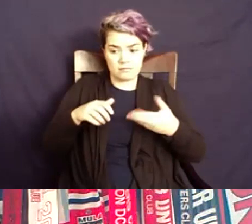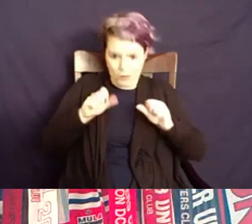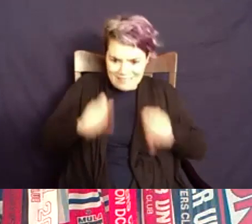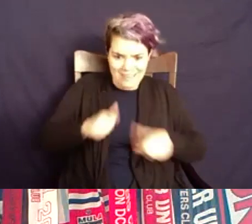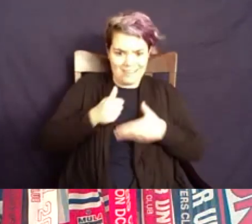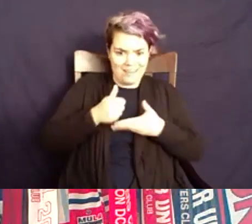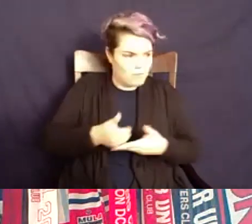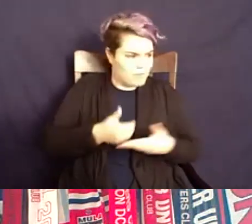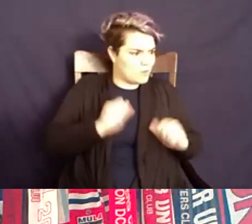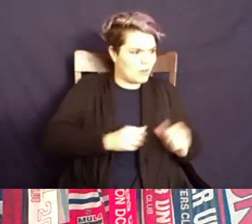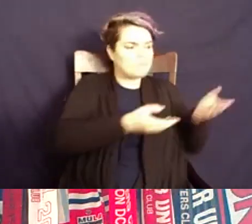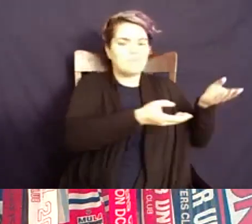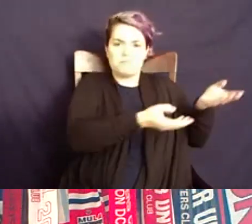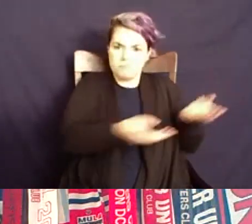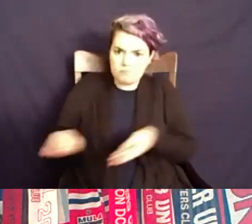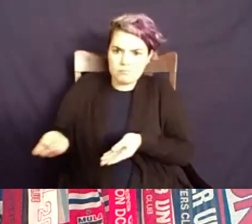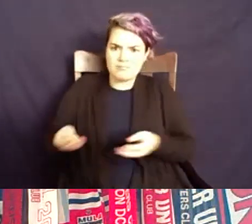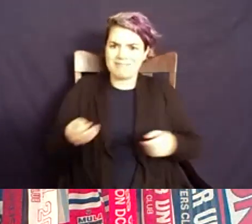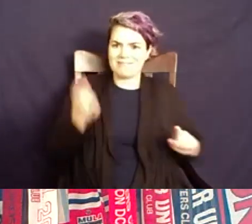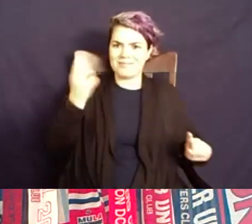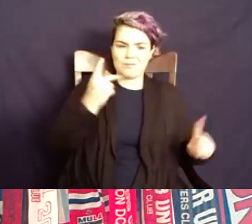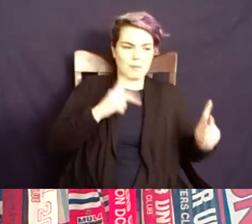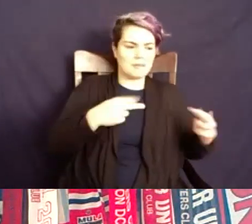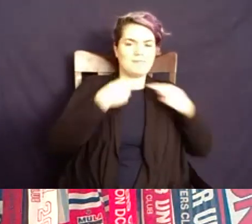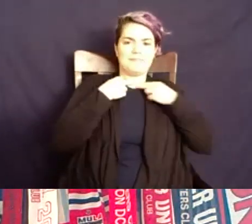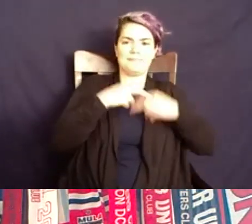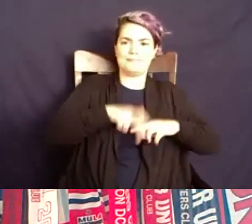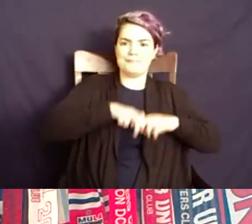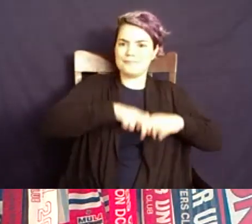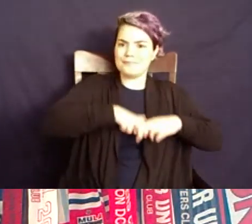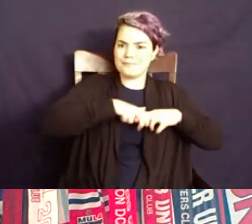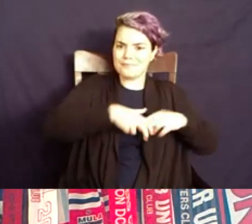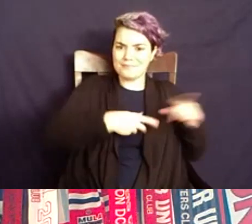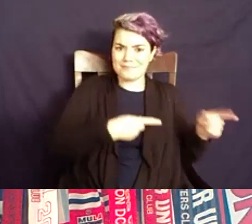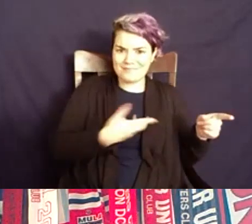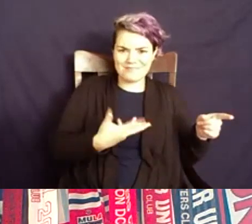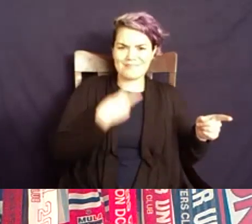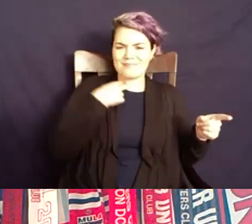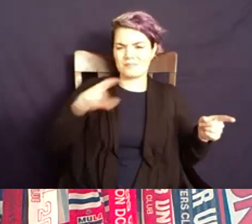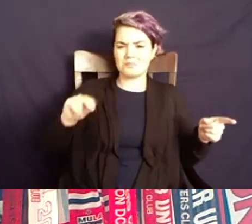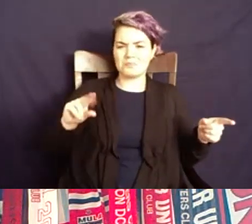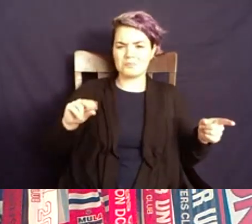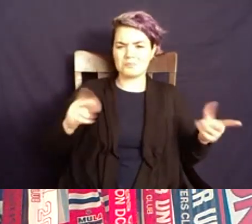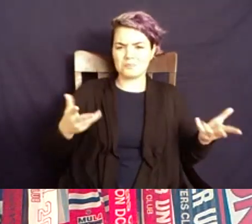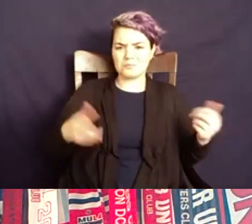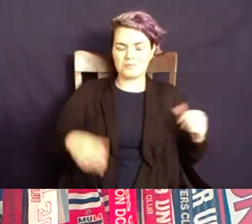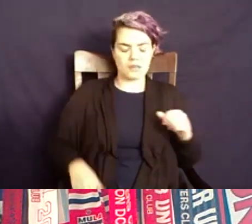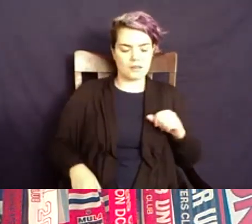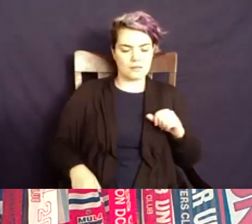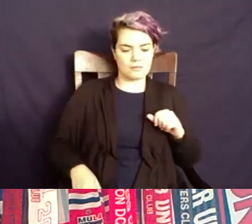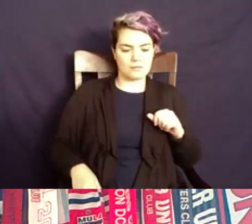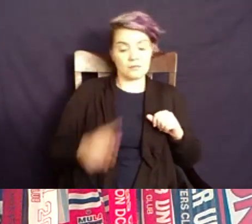is no reason for all of these people to be sitting here. So while I do think it is challenging, I don't think